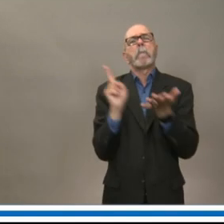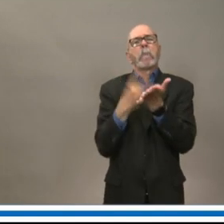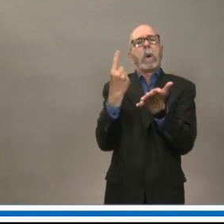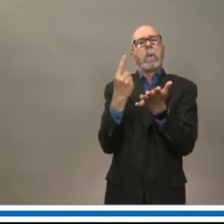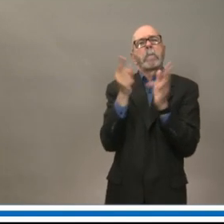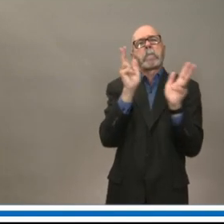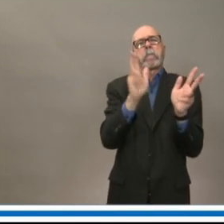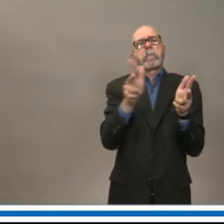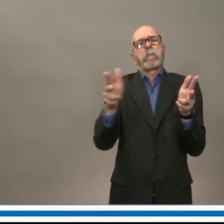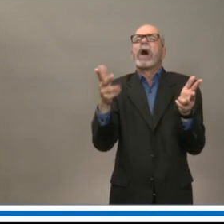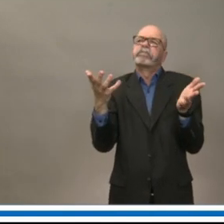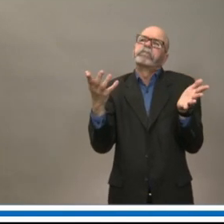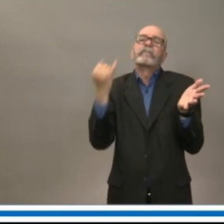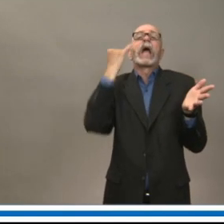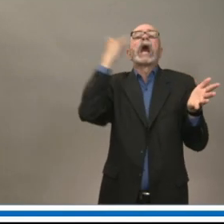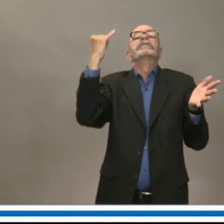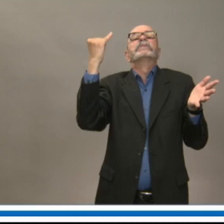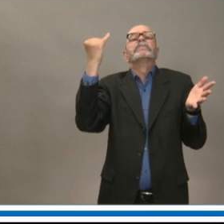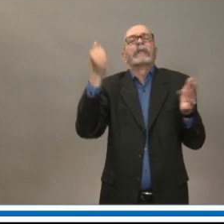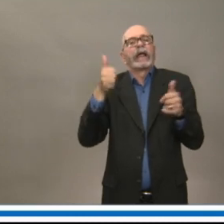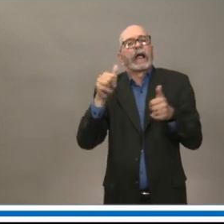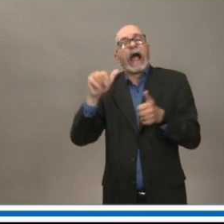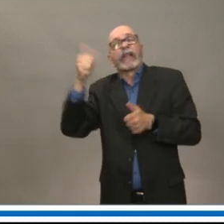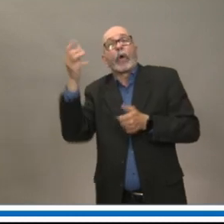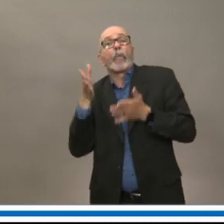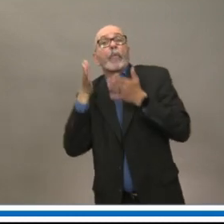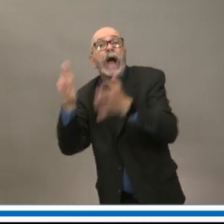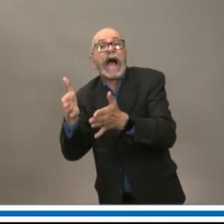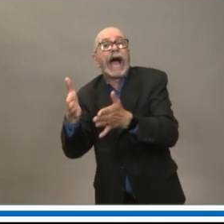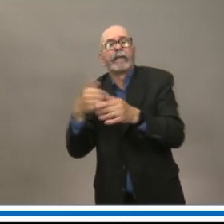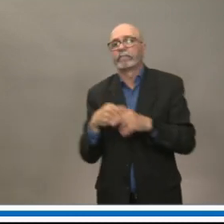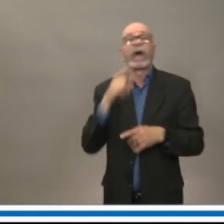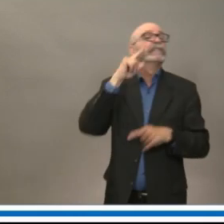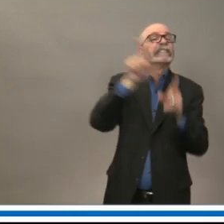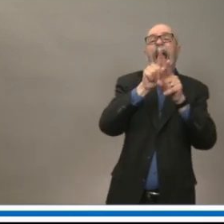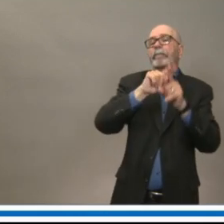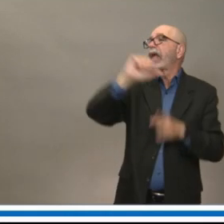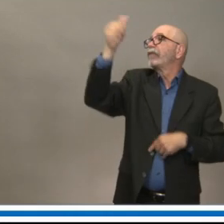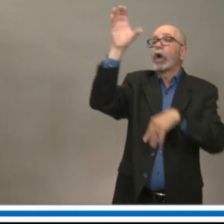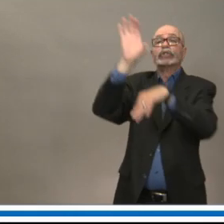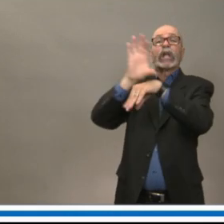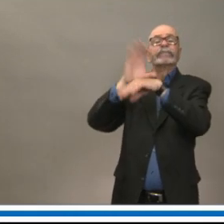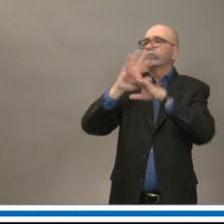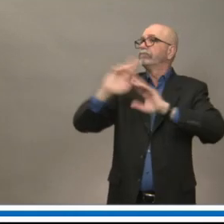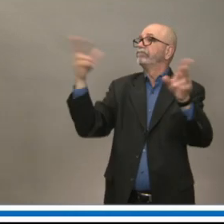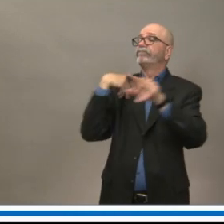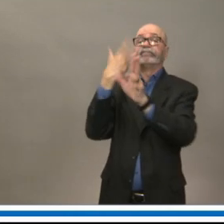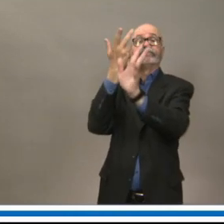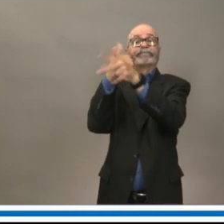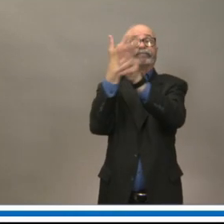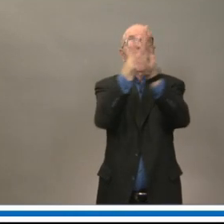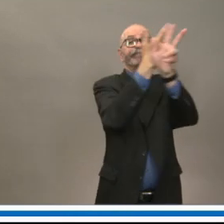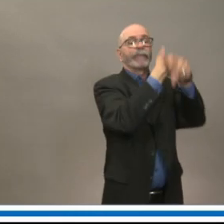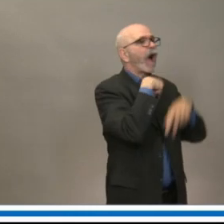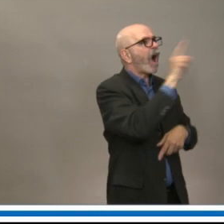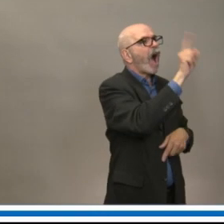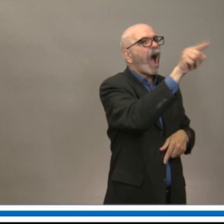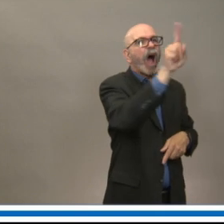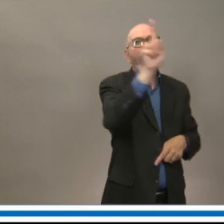creative, like many other churches are doing. Next question will go to Nicole Sullivan with the Cape Breton